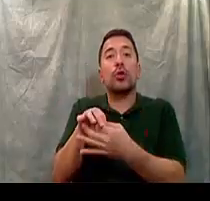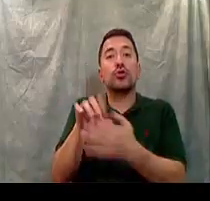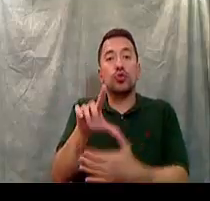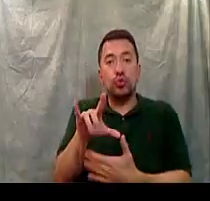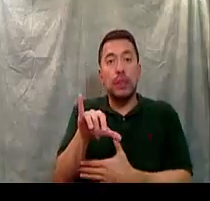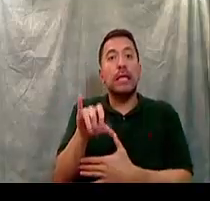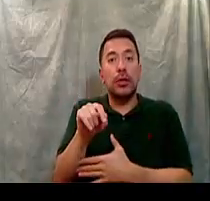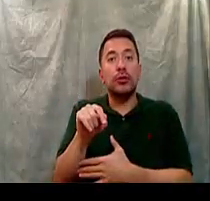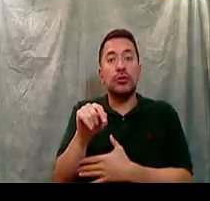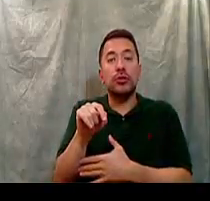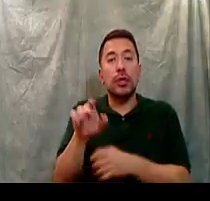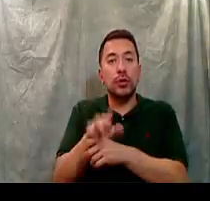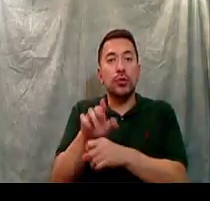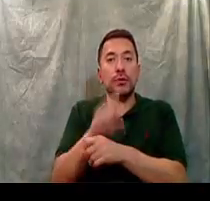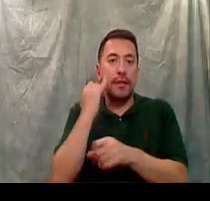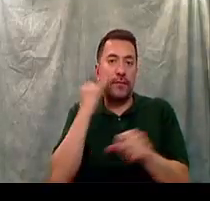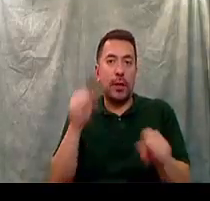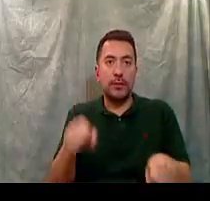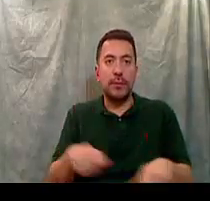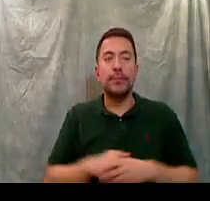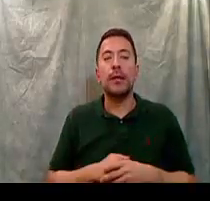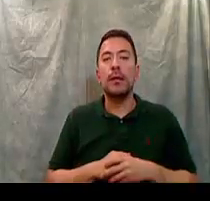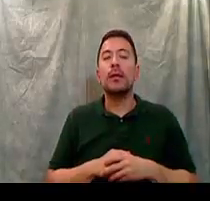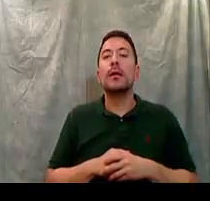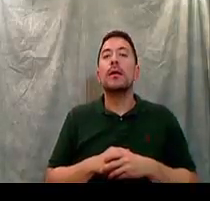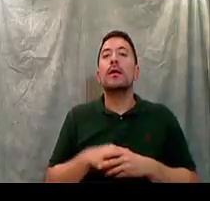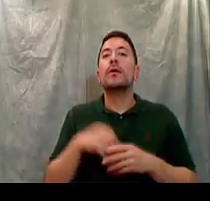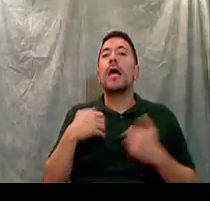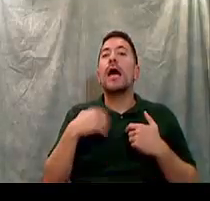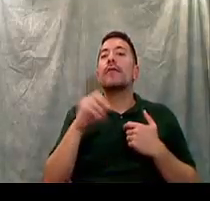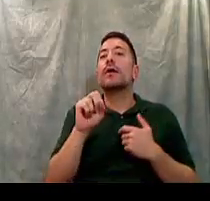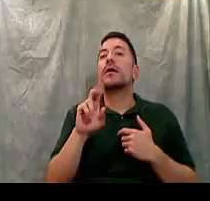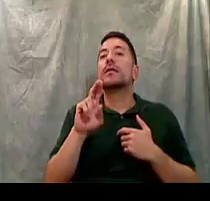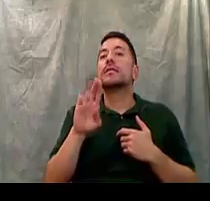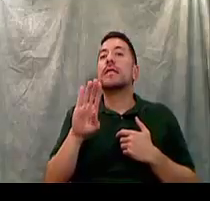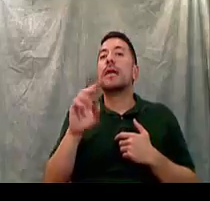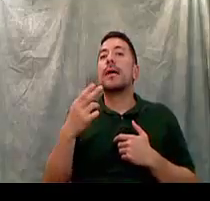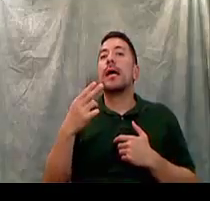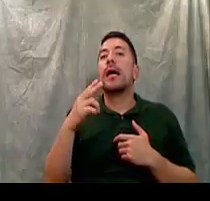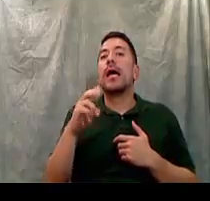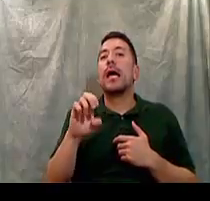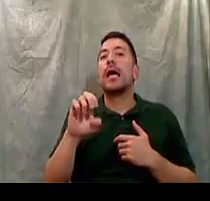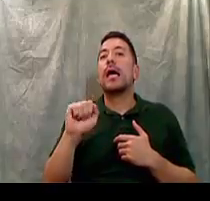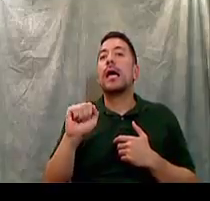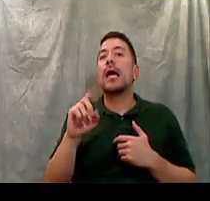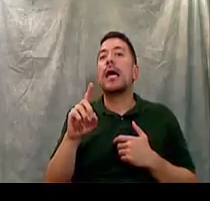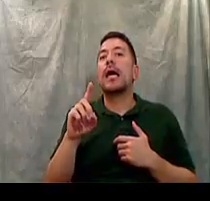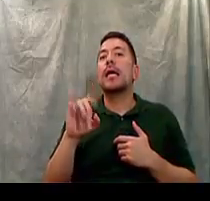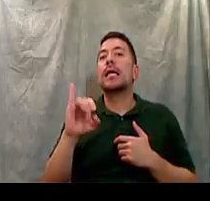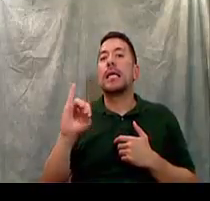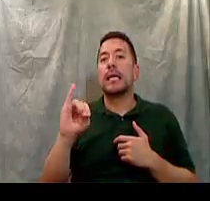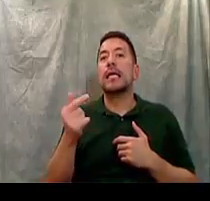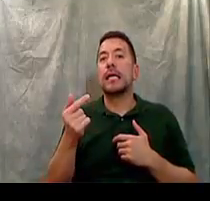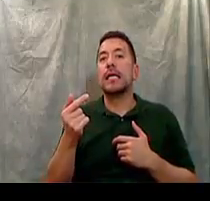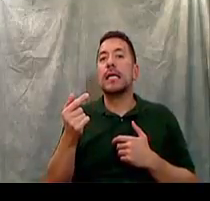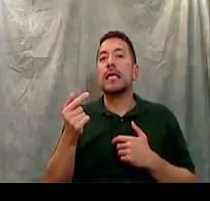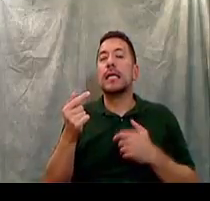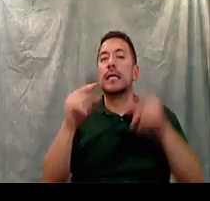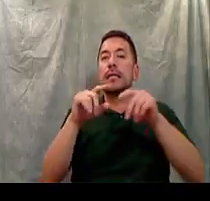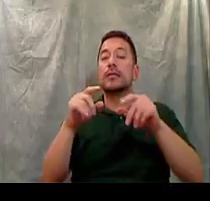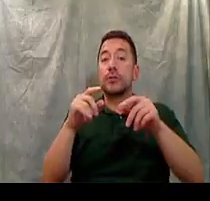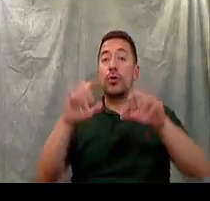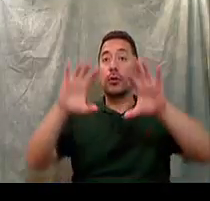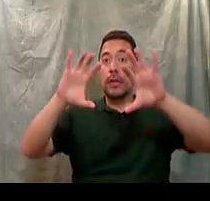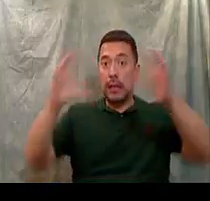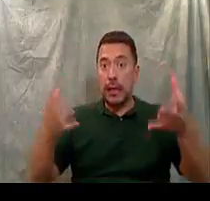next subsection, and by the way, you should have subheadings aligned to this outline or list of